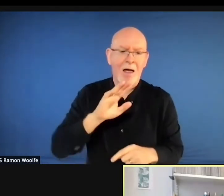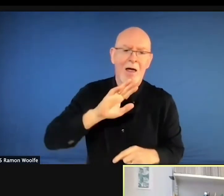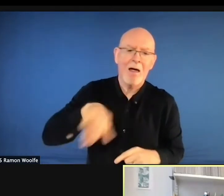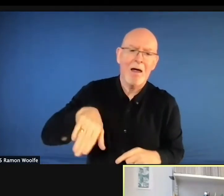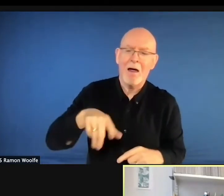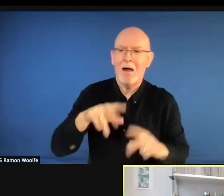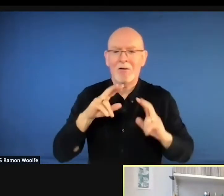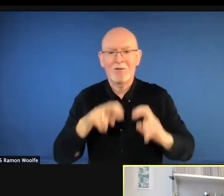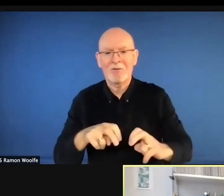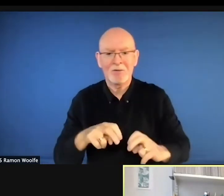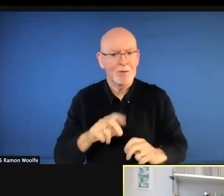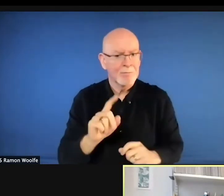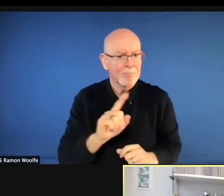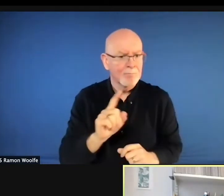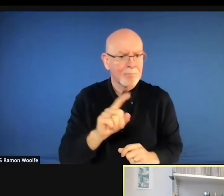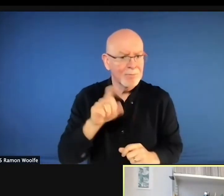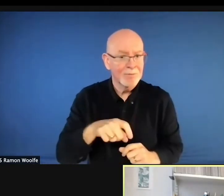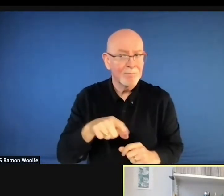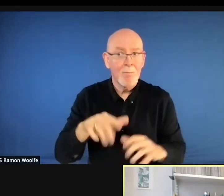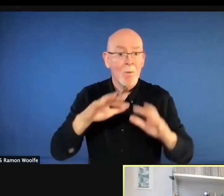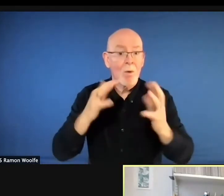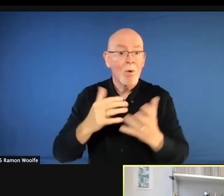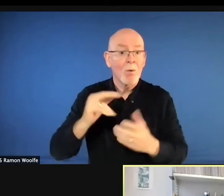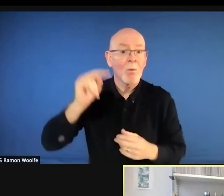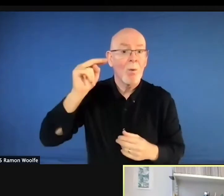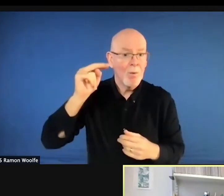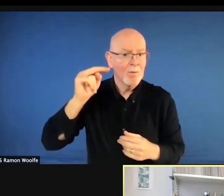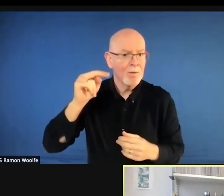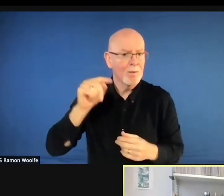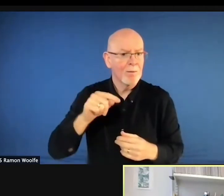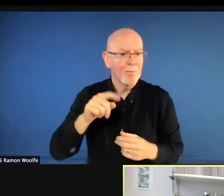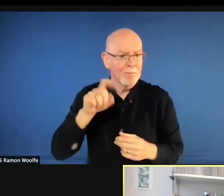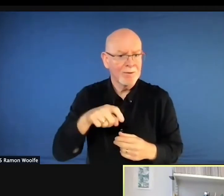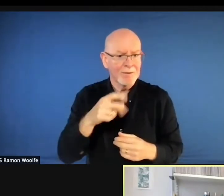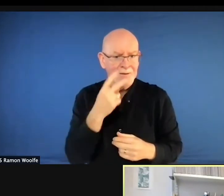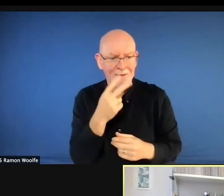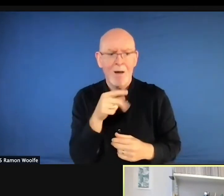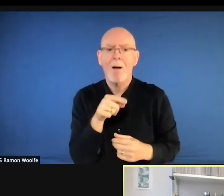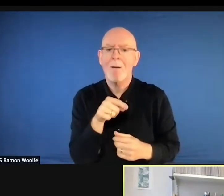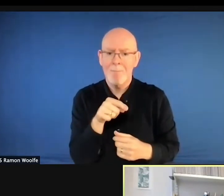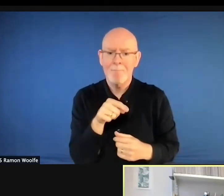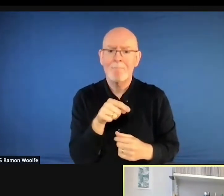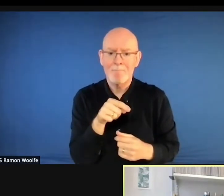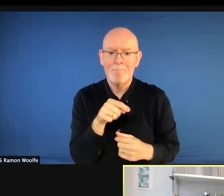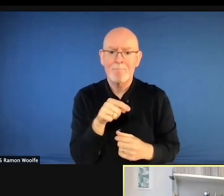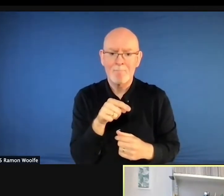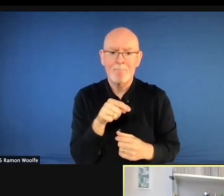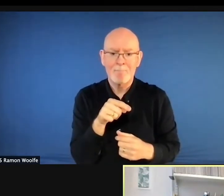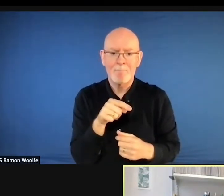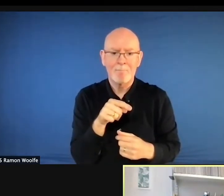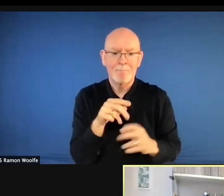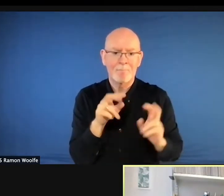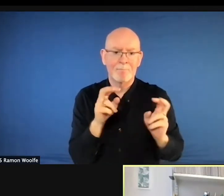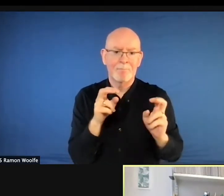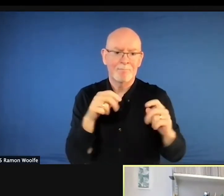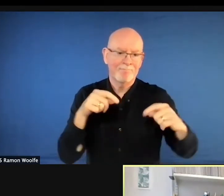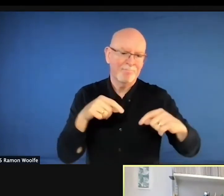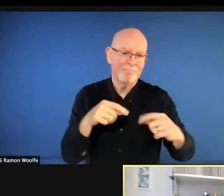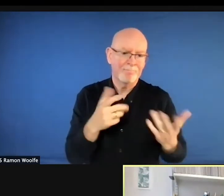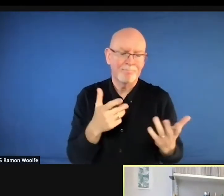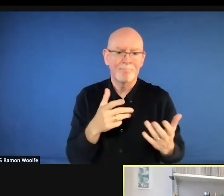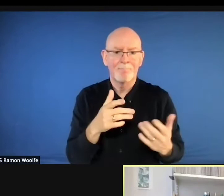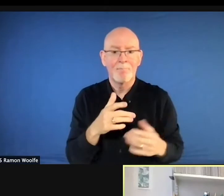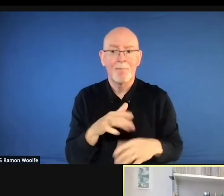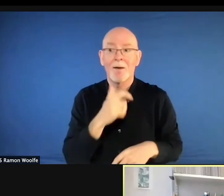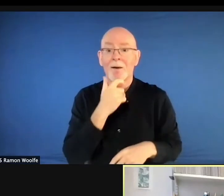out there. There are so many other questions that you need to think about relating to